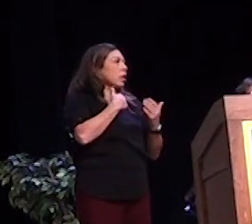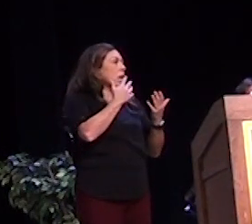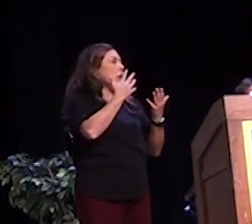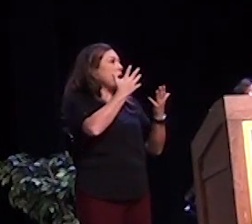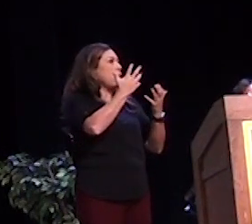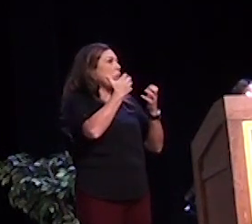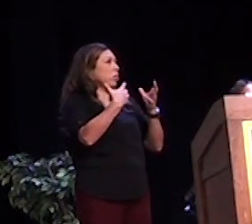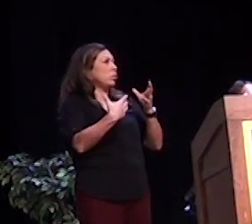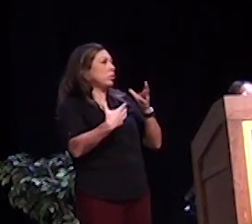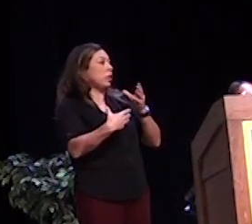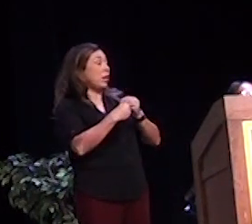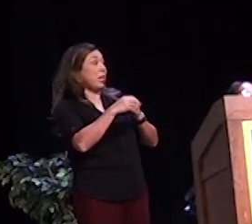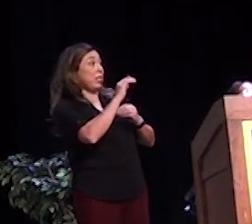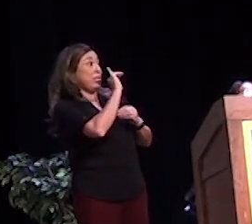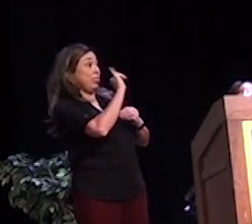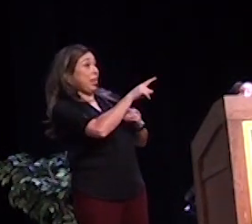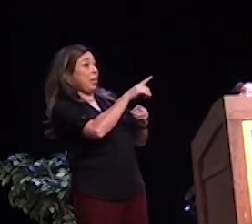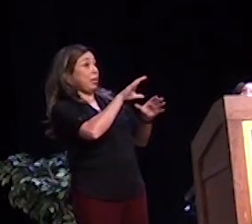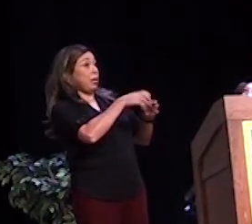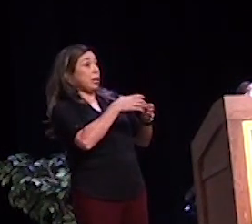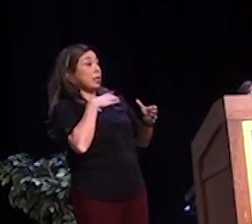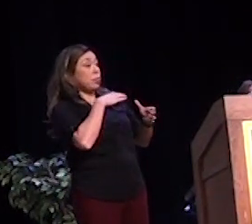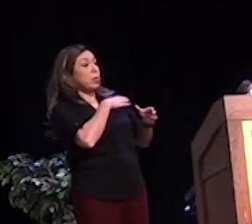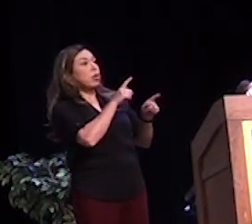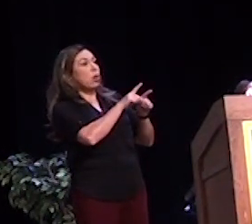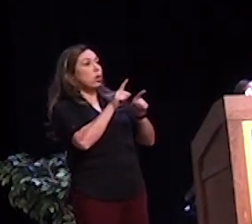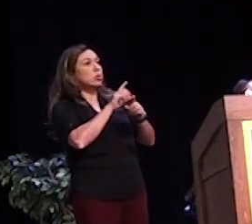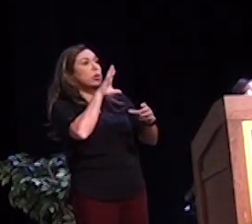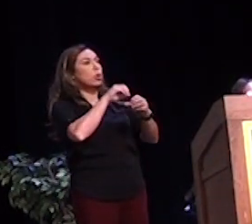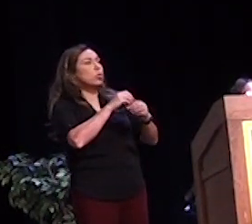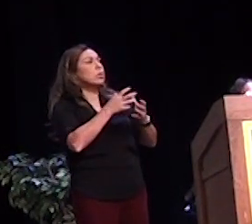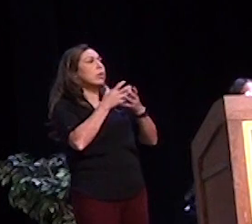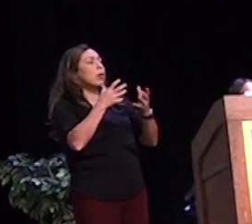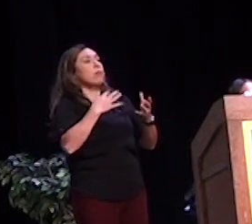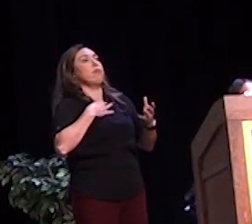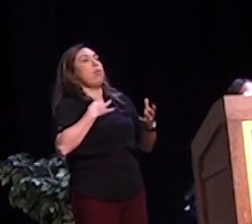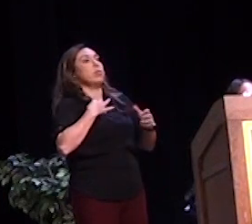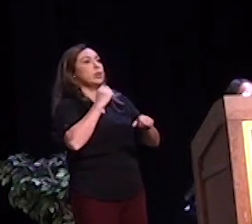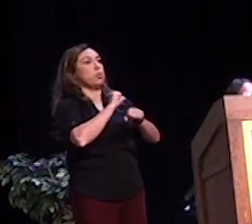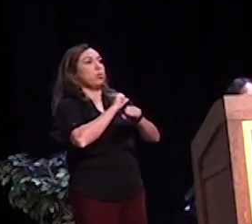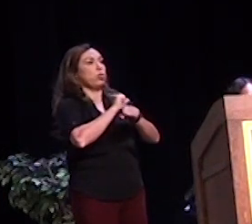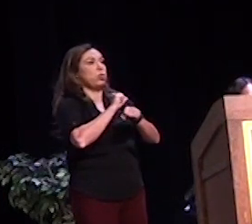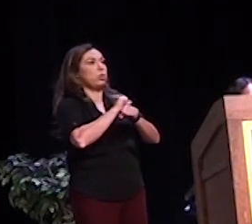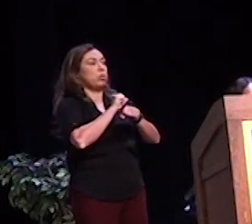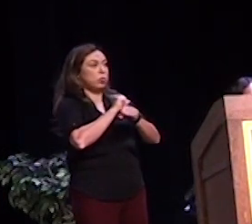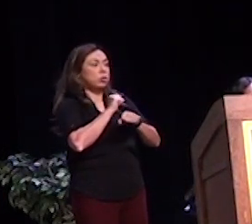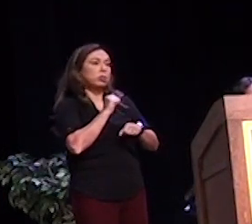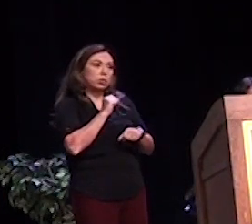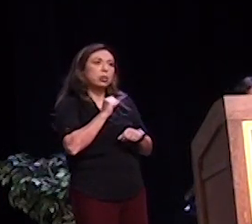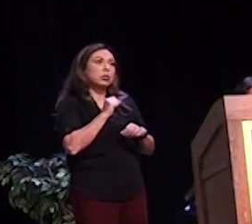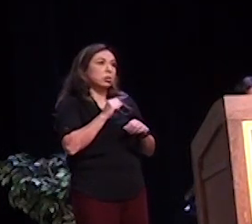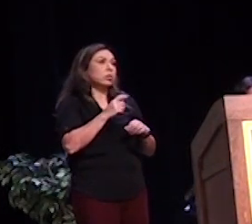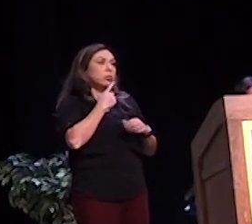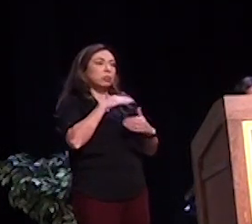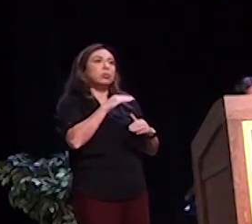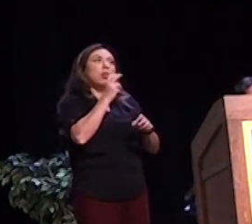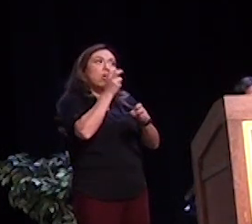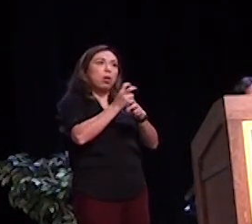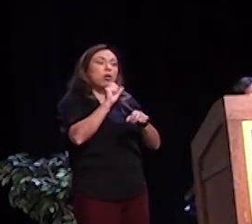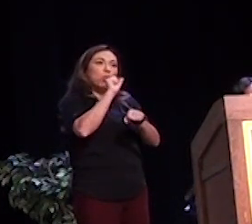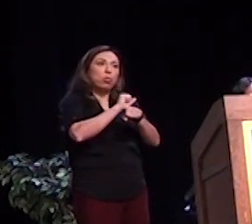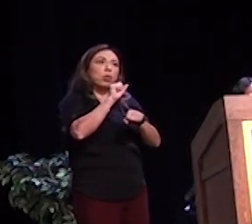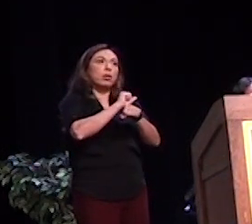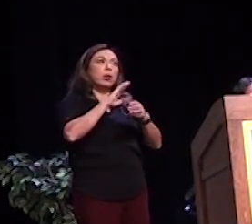I want to note that this subcommittee also includes a lot of volunteer work from extremely hardworking community